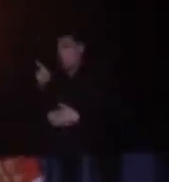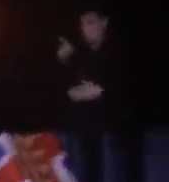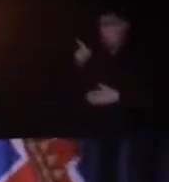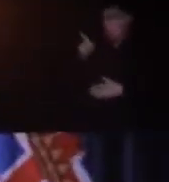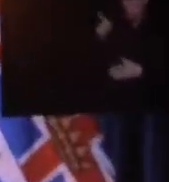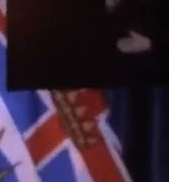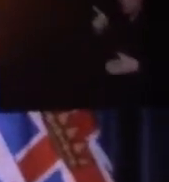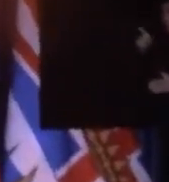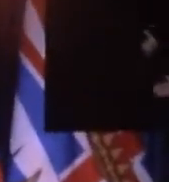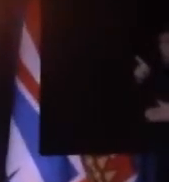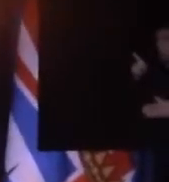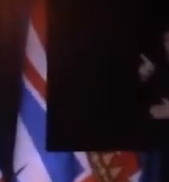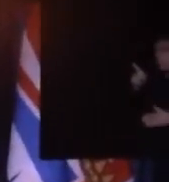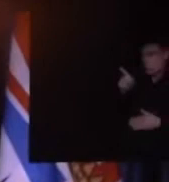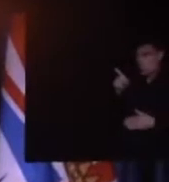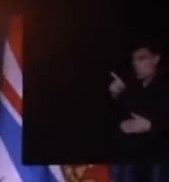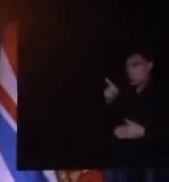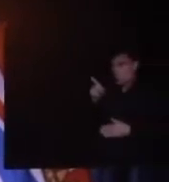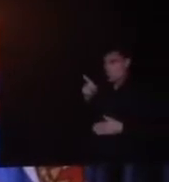is Canada!